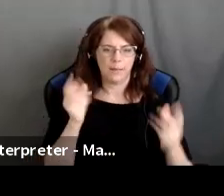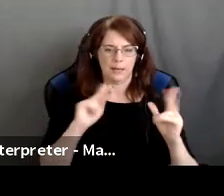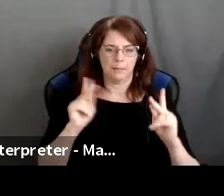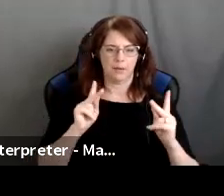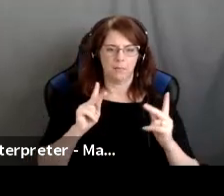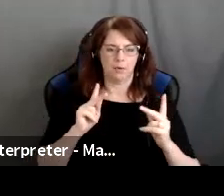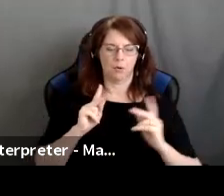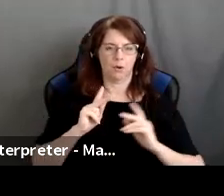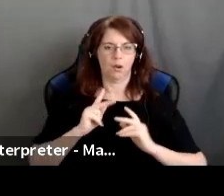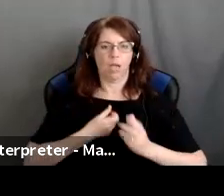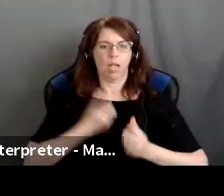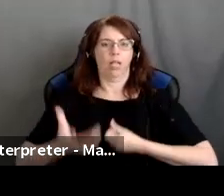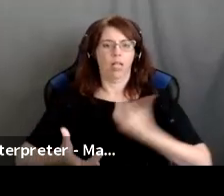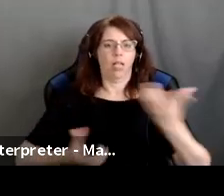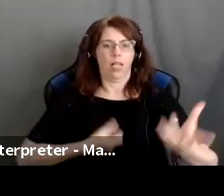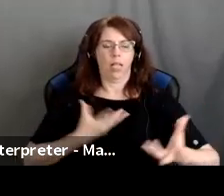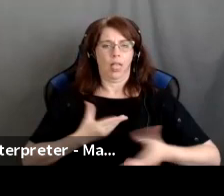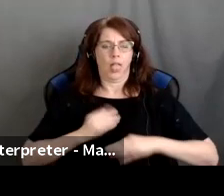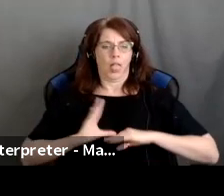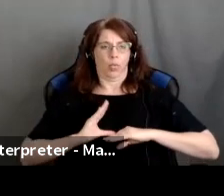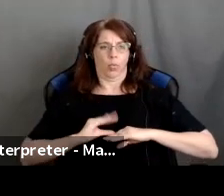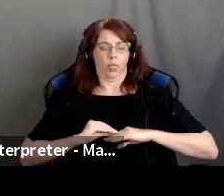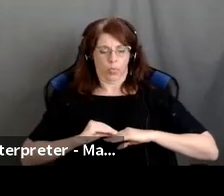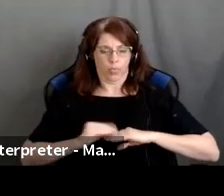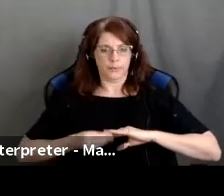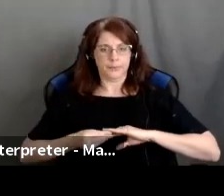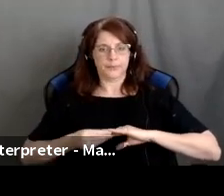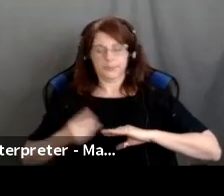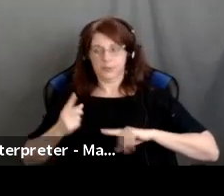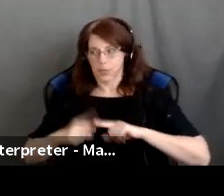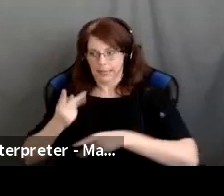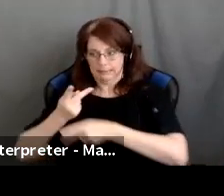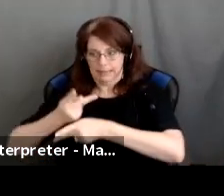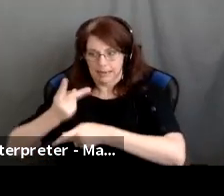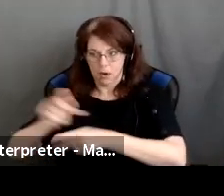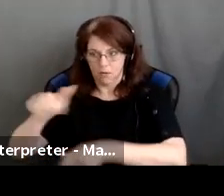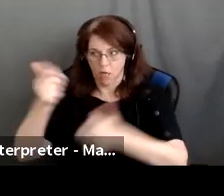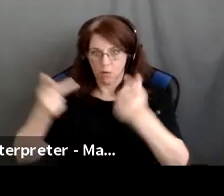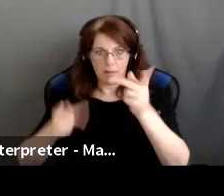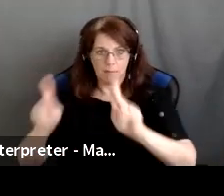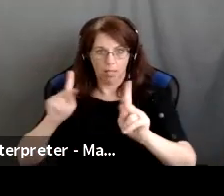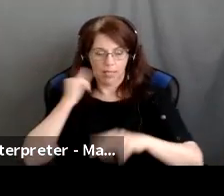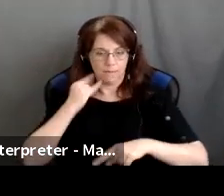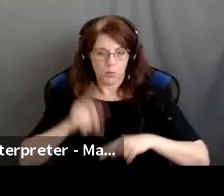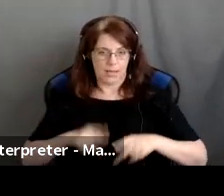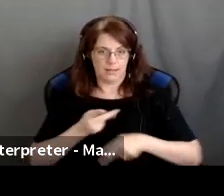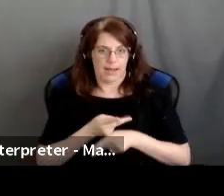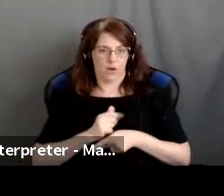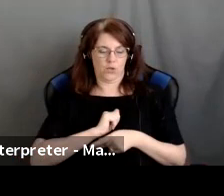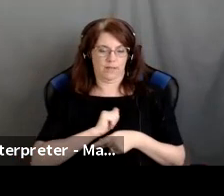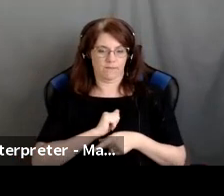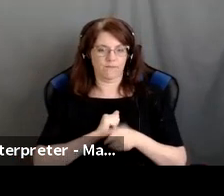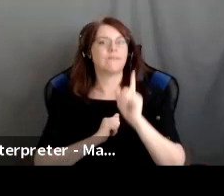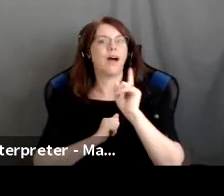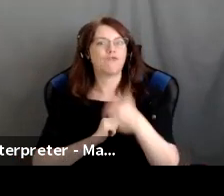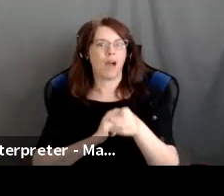own cups for others and they miss out. Cannot take care of others, and one cannot take care of oneself. Yes, that